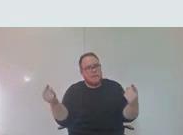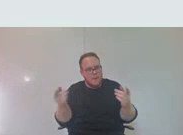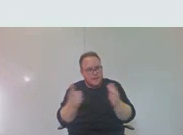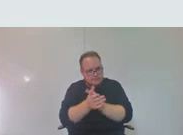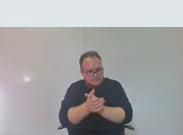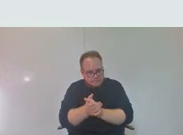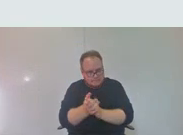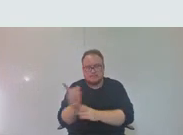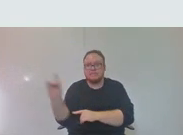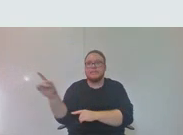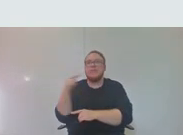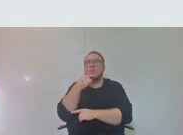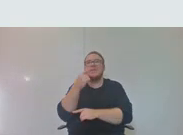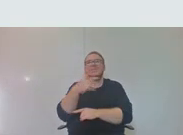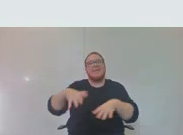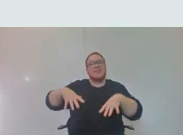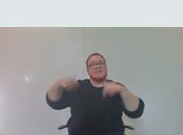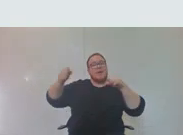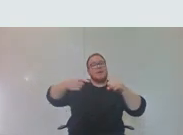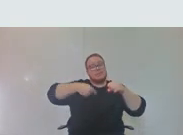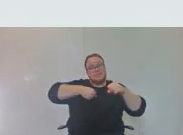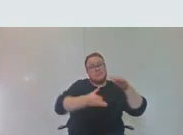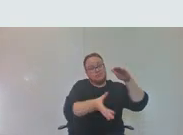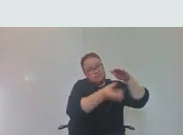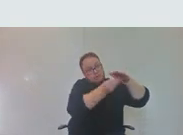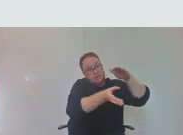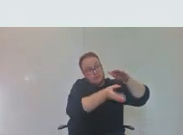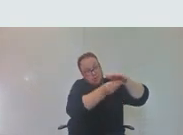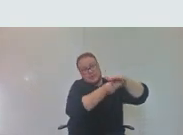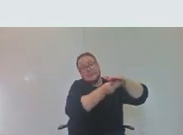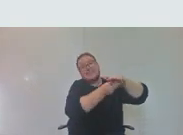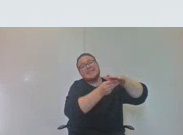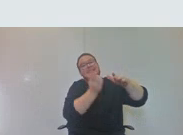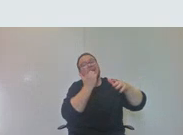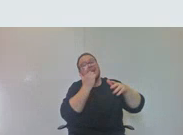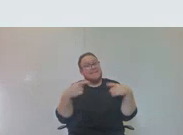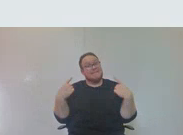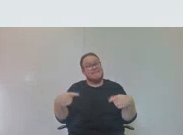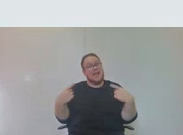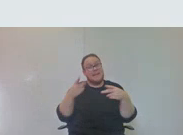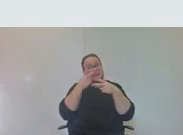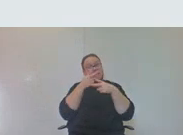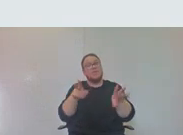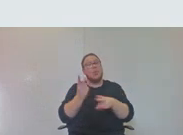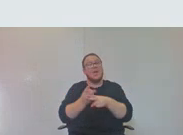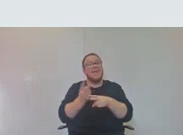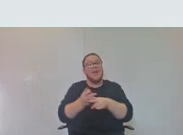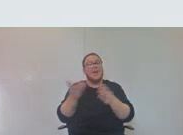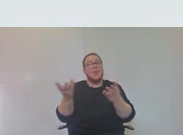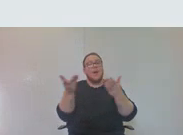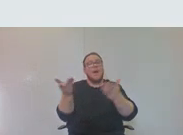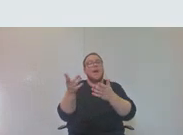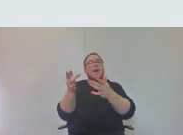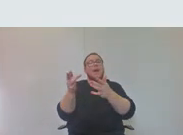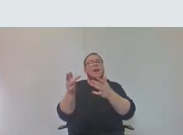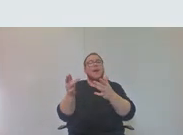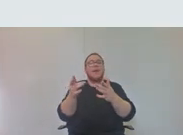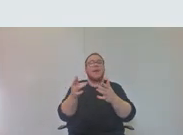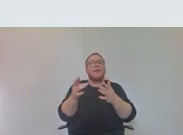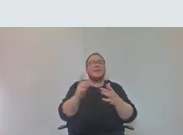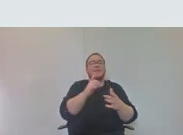the beginning, the event's been recorded, and so it'll be available for you to view again on all 6 of our